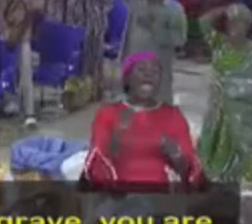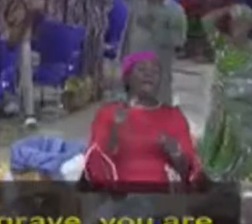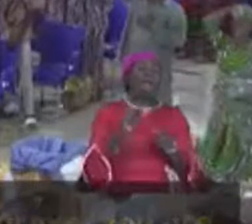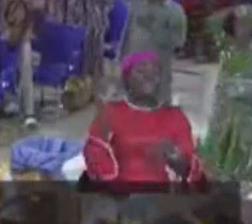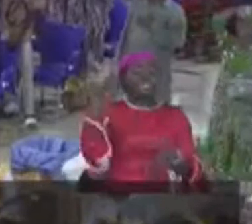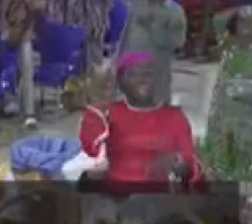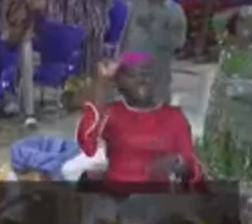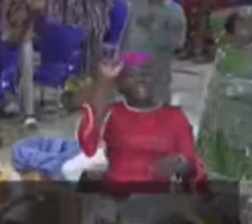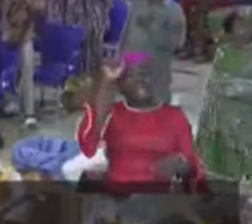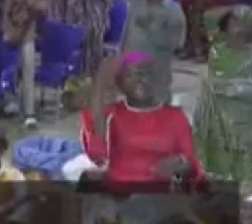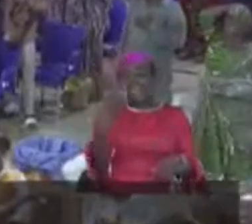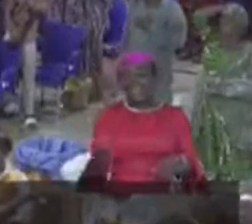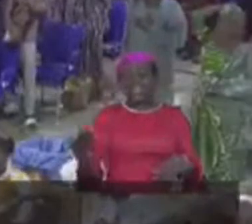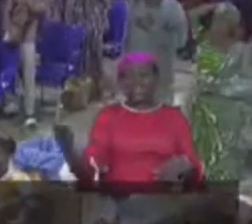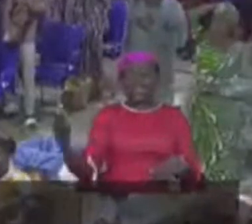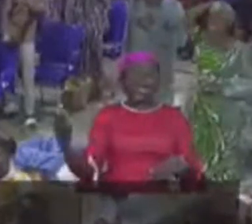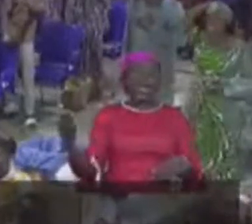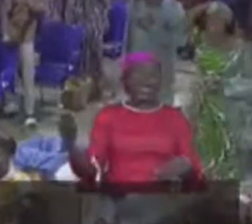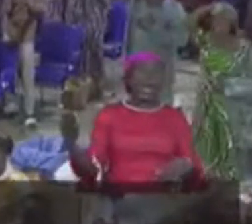device